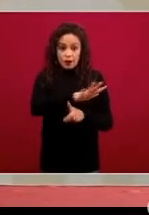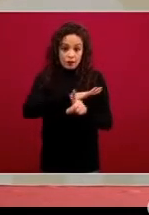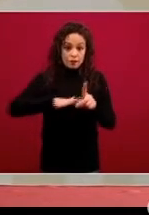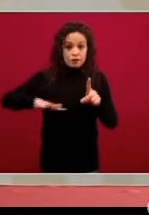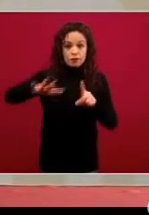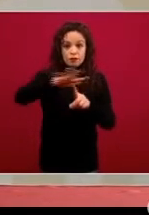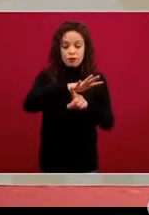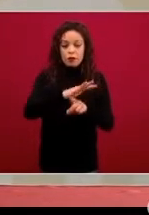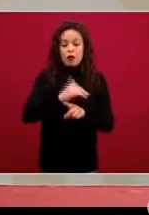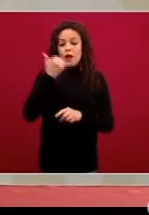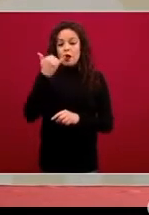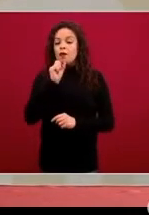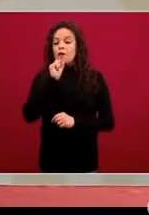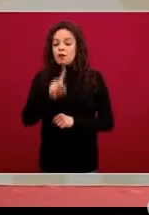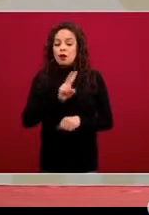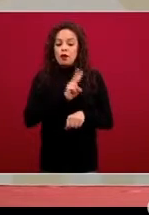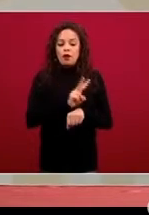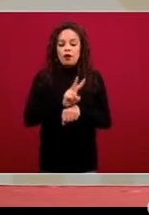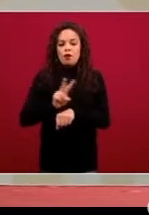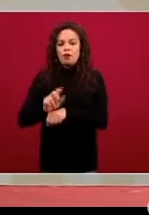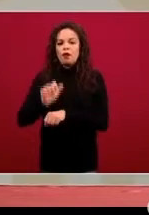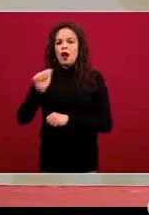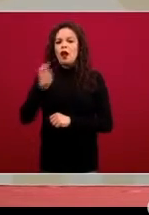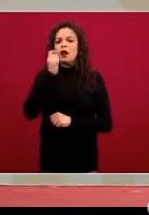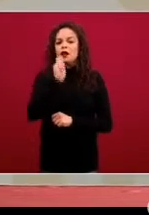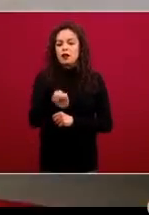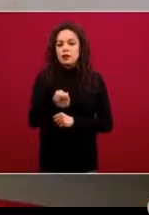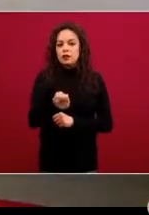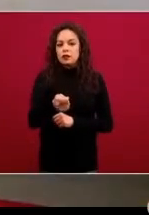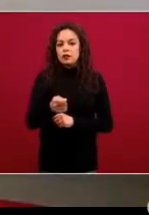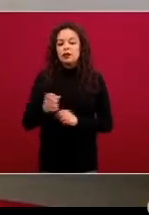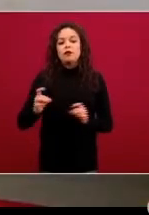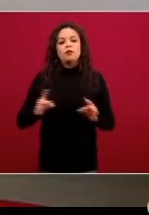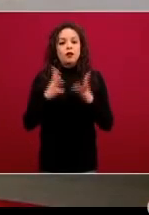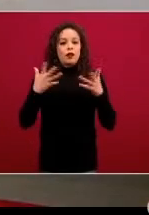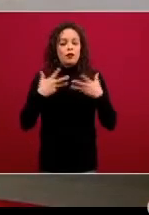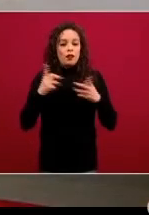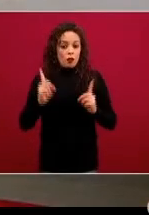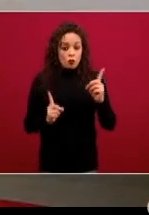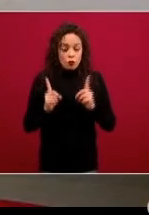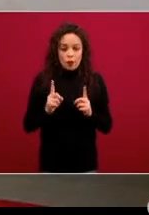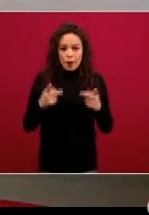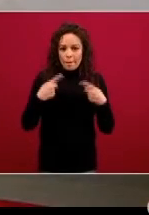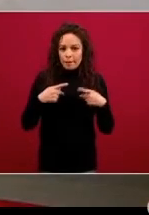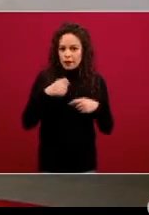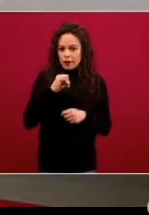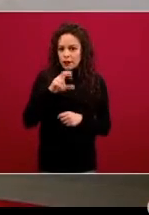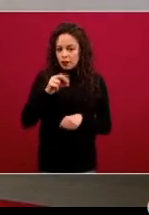not stopping to look at which suspect cases, that we're not monitoring that. That doesn't mean that.